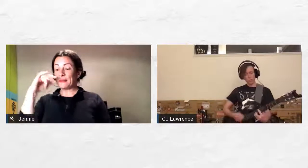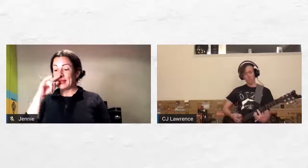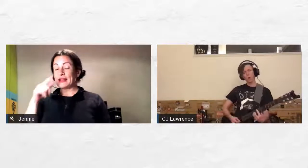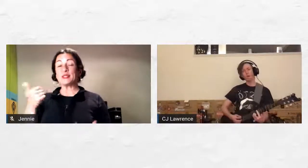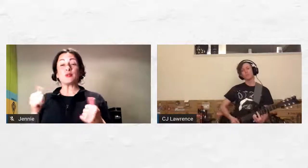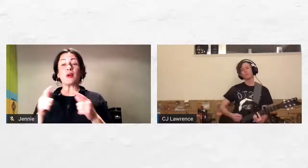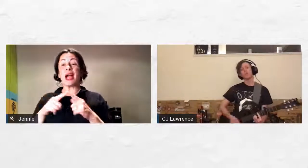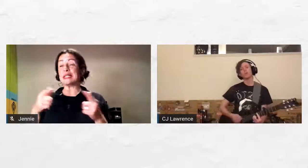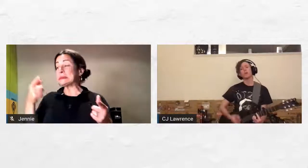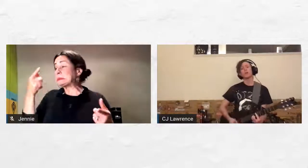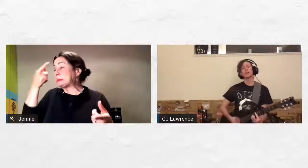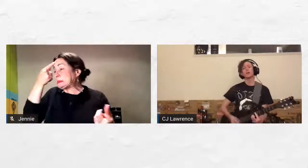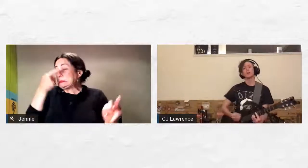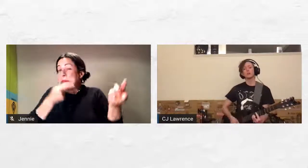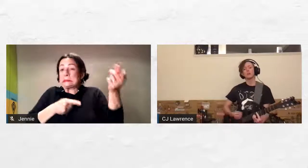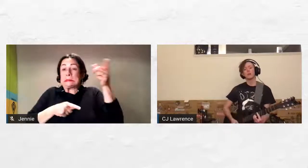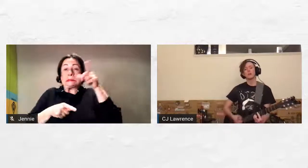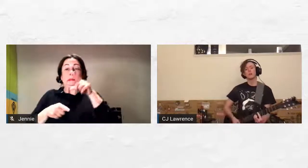to